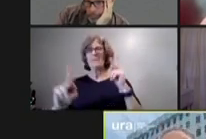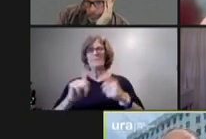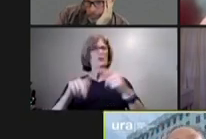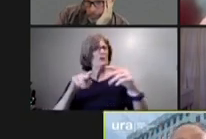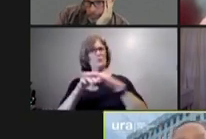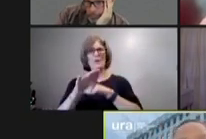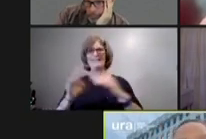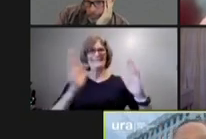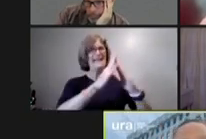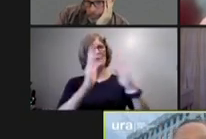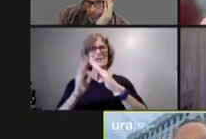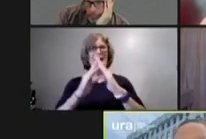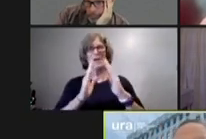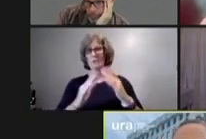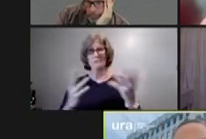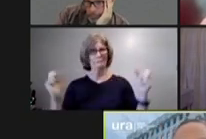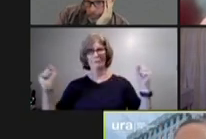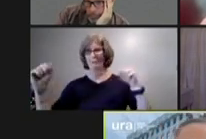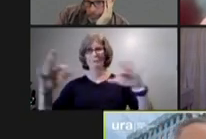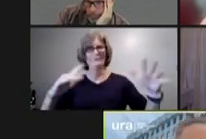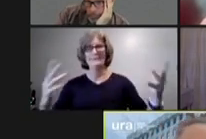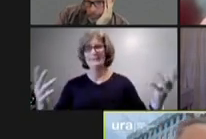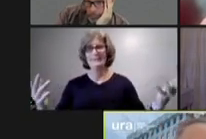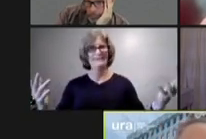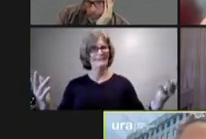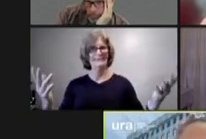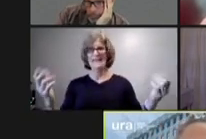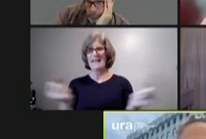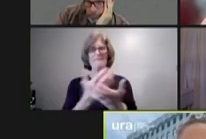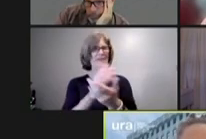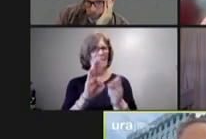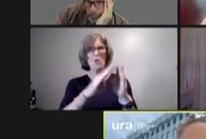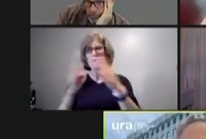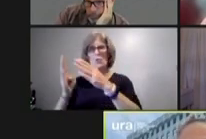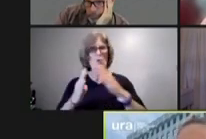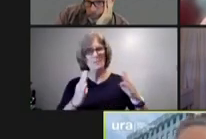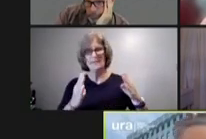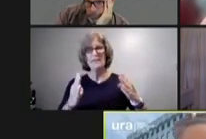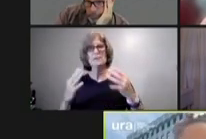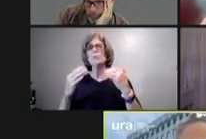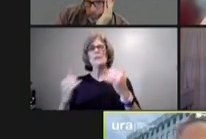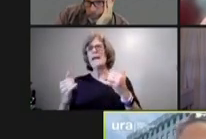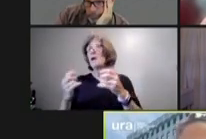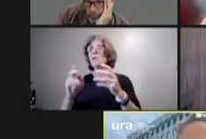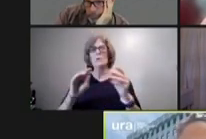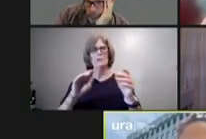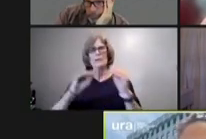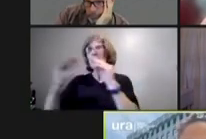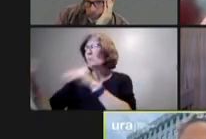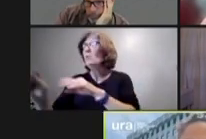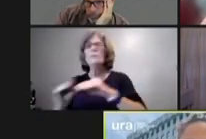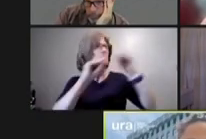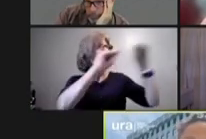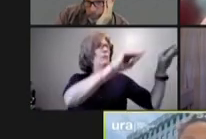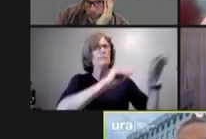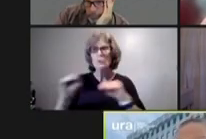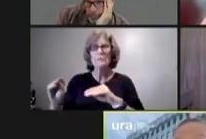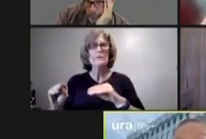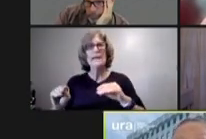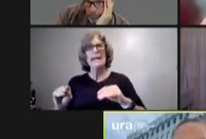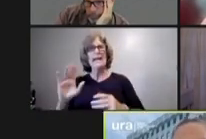things, every little step makes the process 100 times harder. So